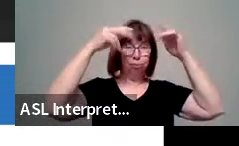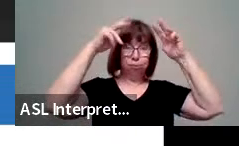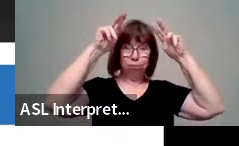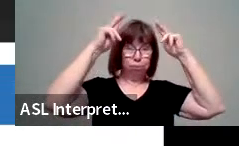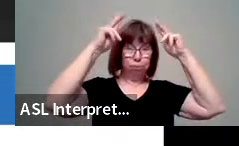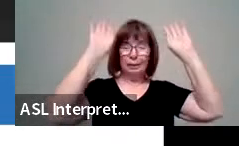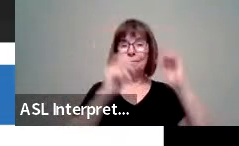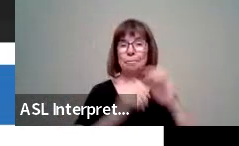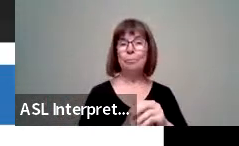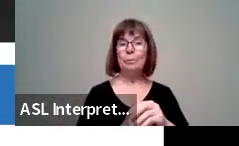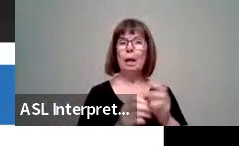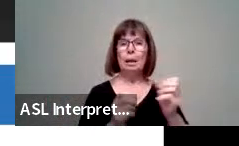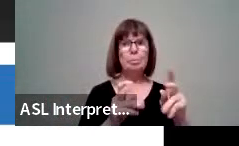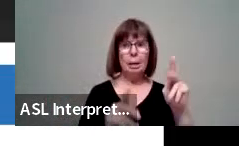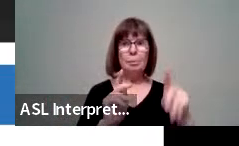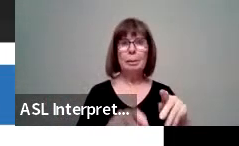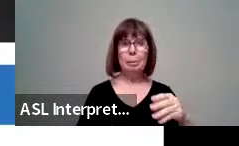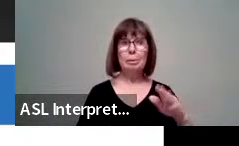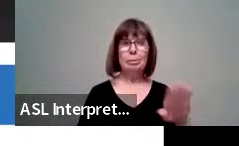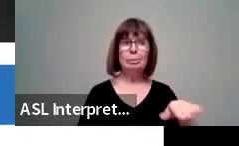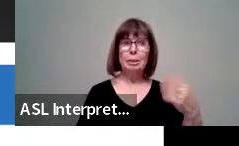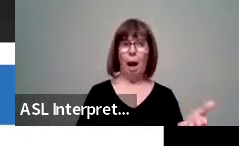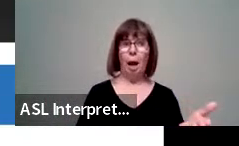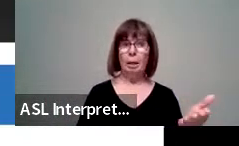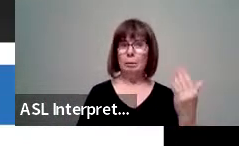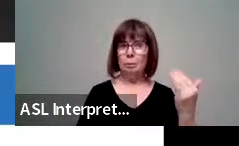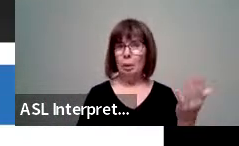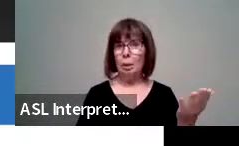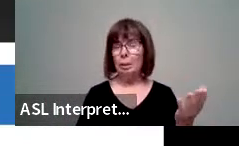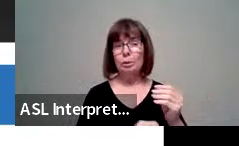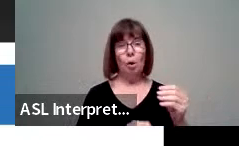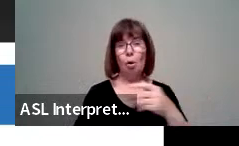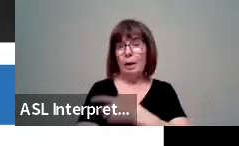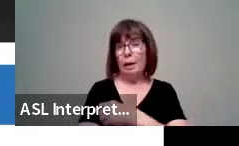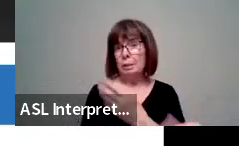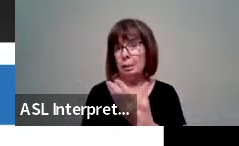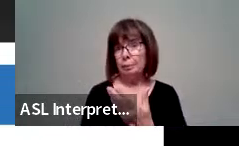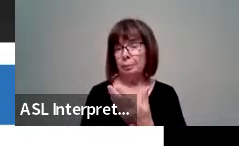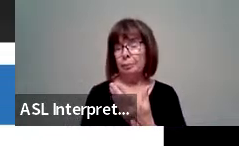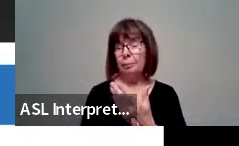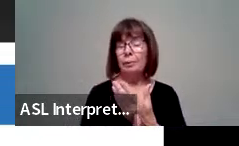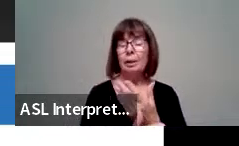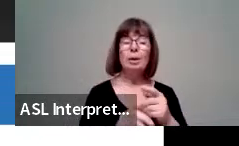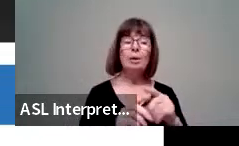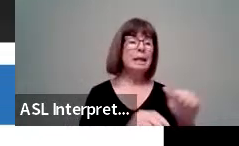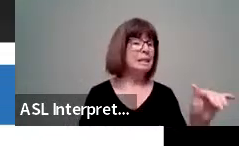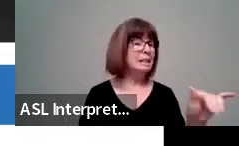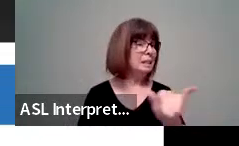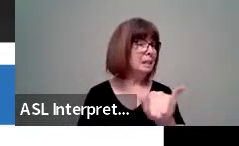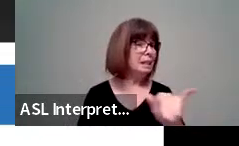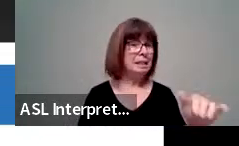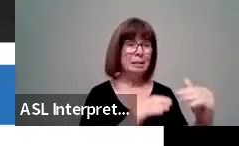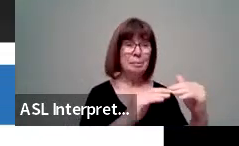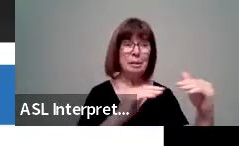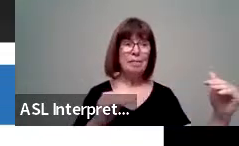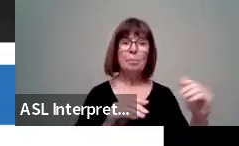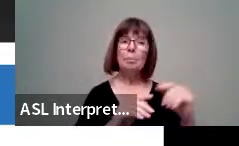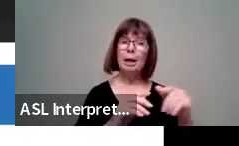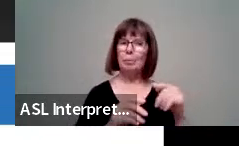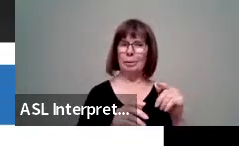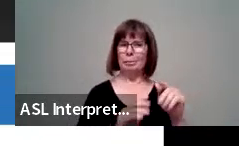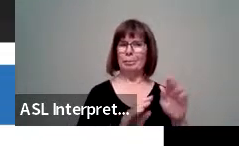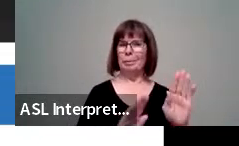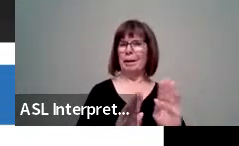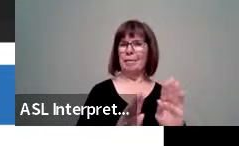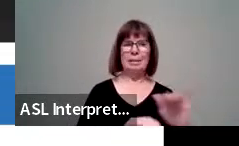people died because there were no vaccines, but we're at that same level, but we're acting like we're at 0. And so now we're